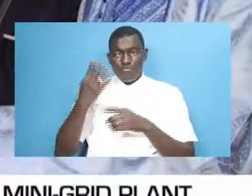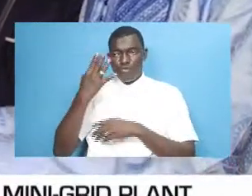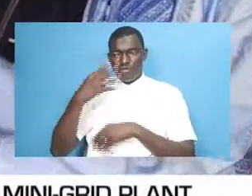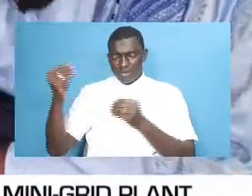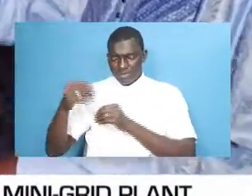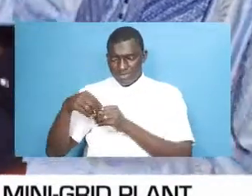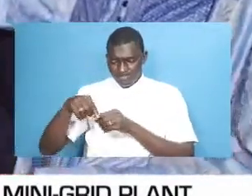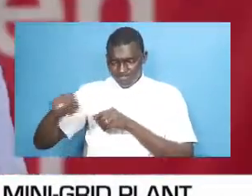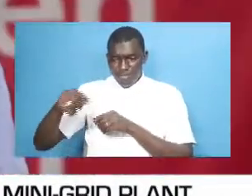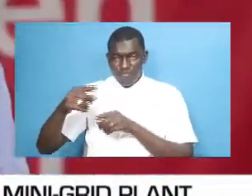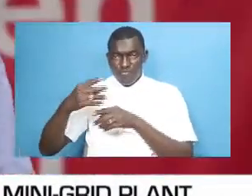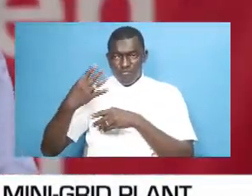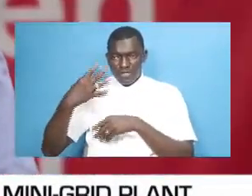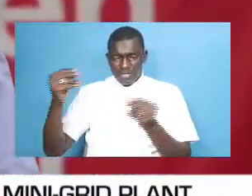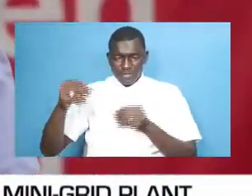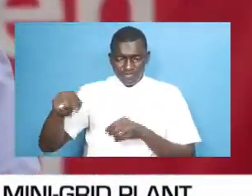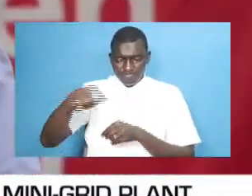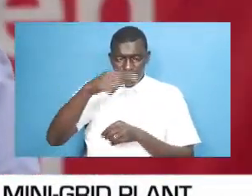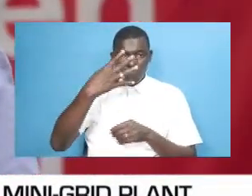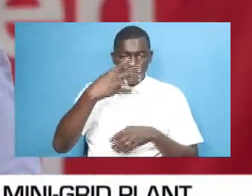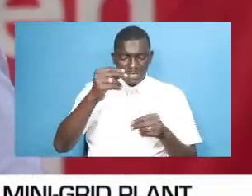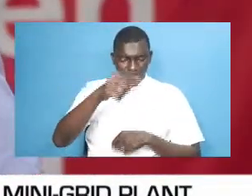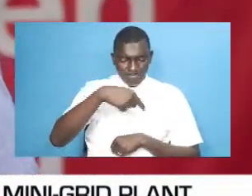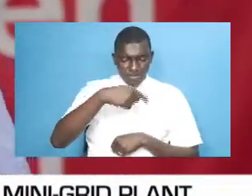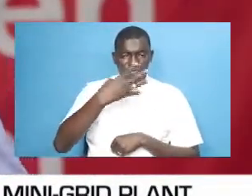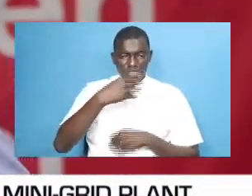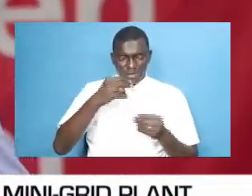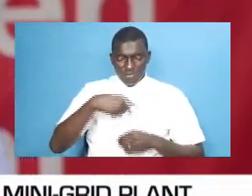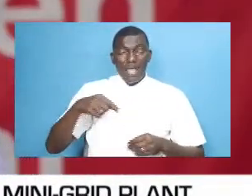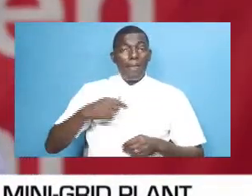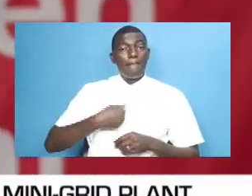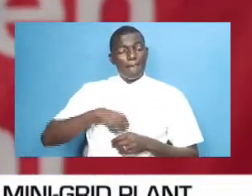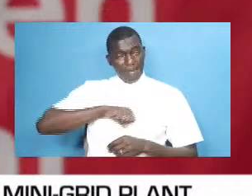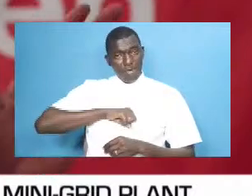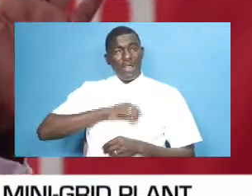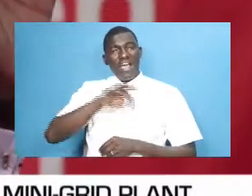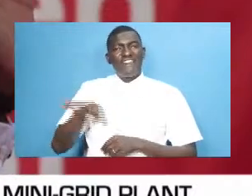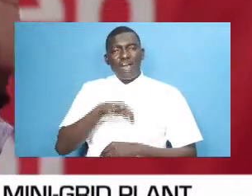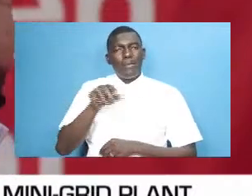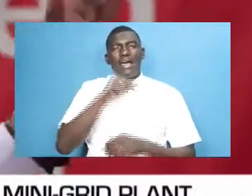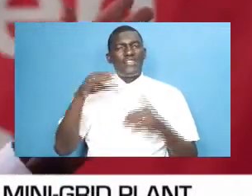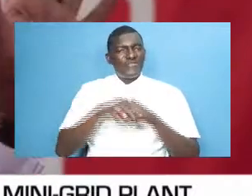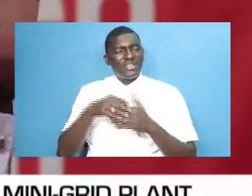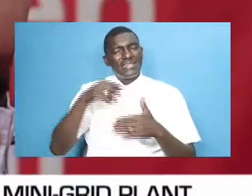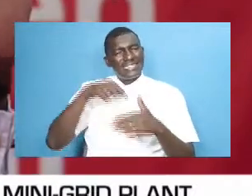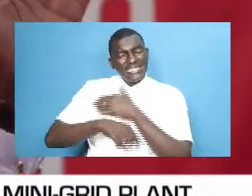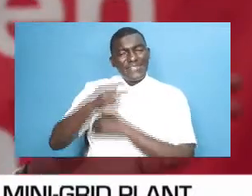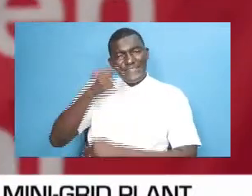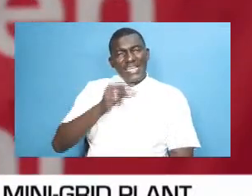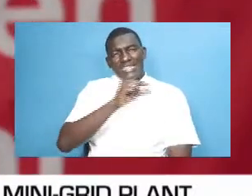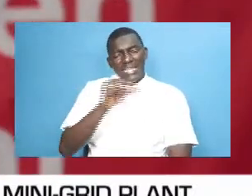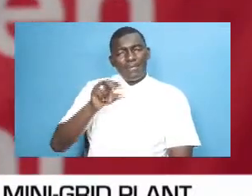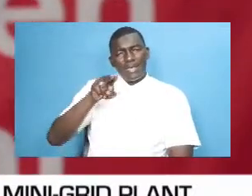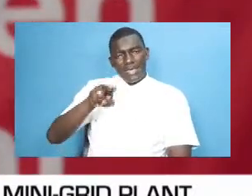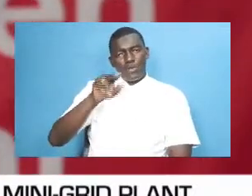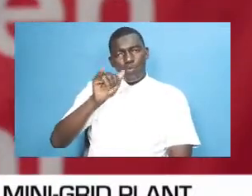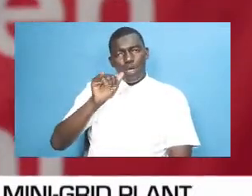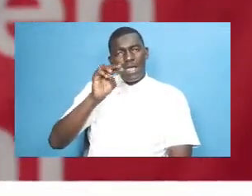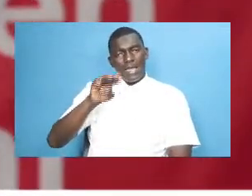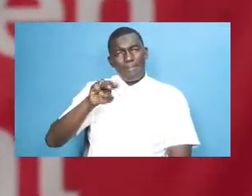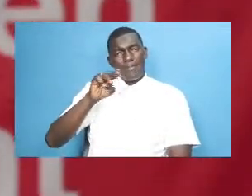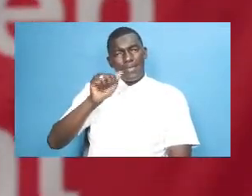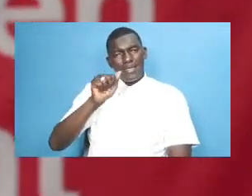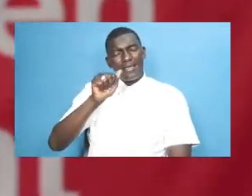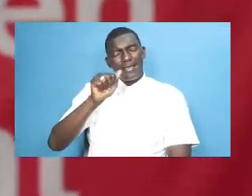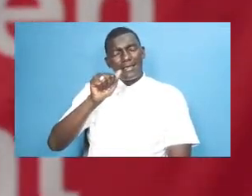us by my family and friends of Nyamanar. Thank you. It is on this land that we've managed to build the infrastructure